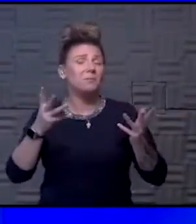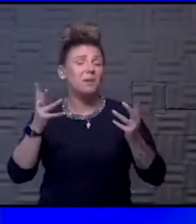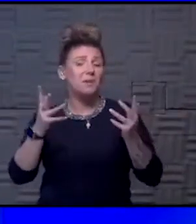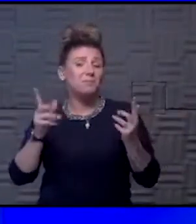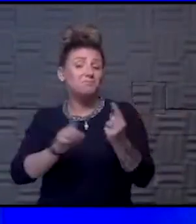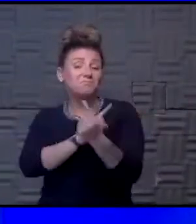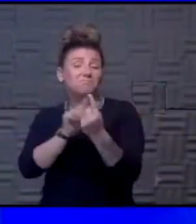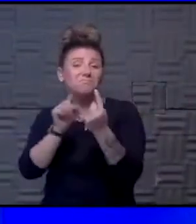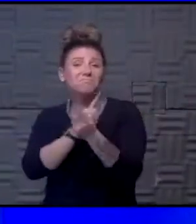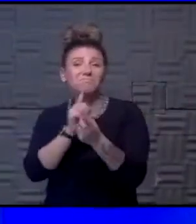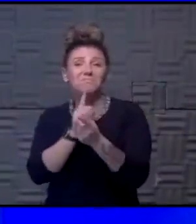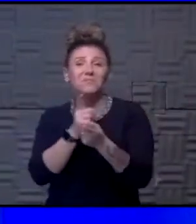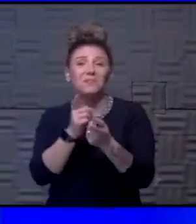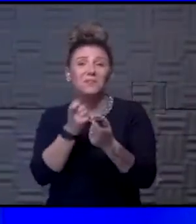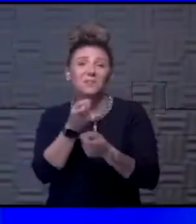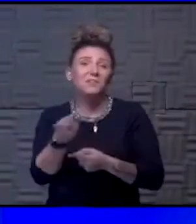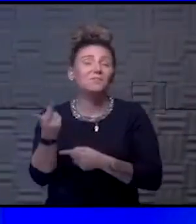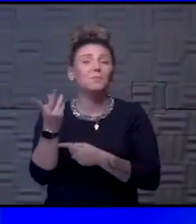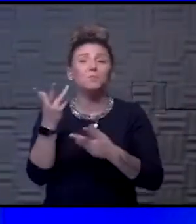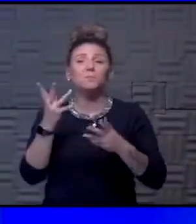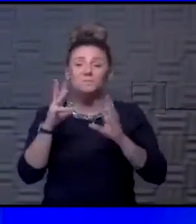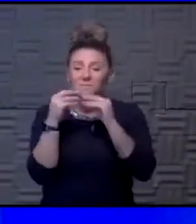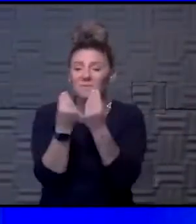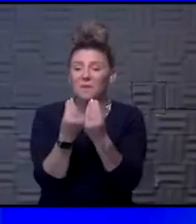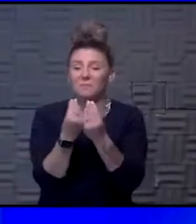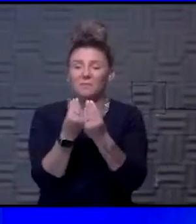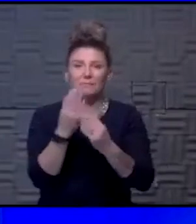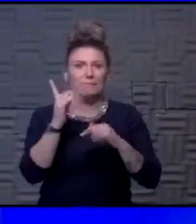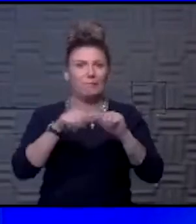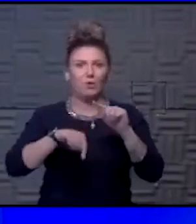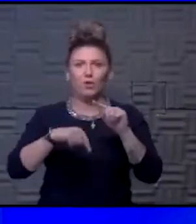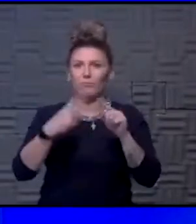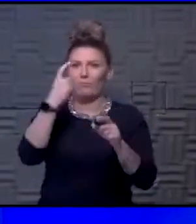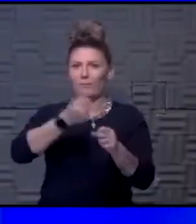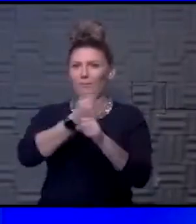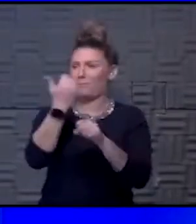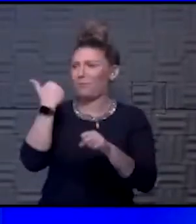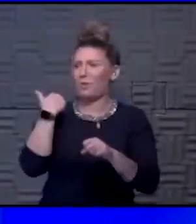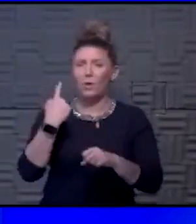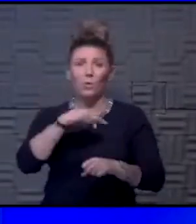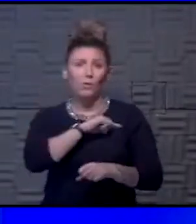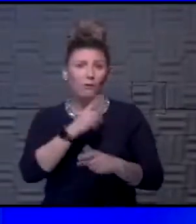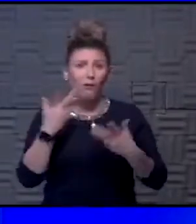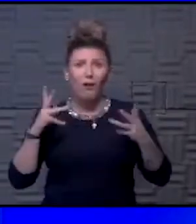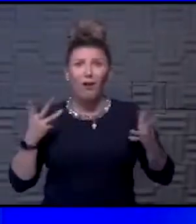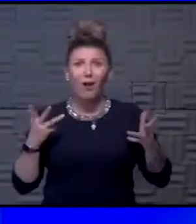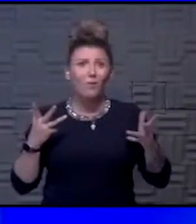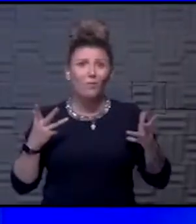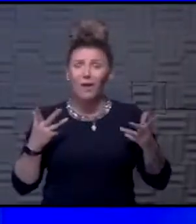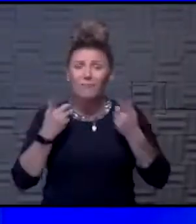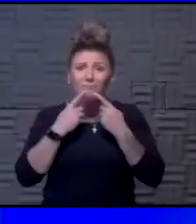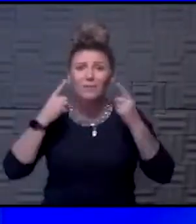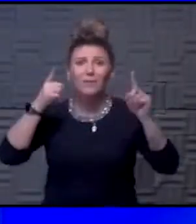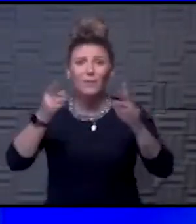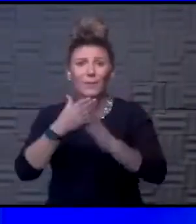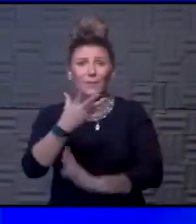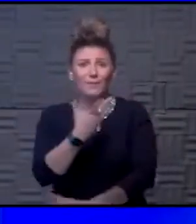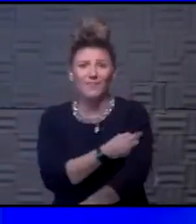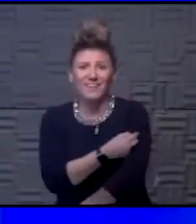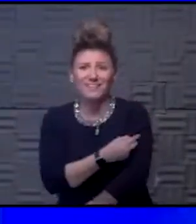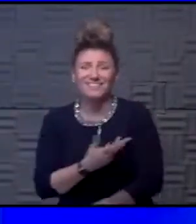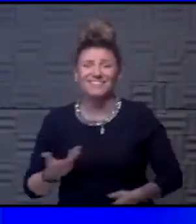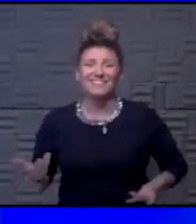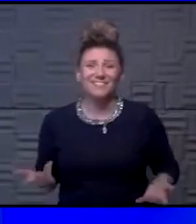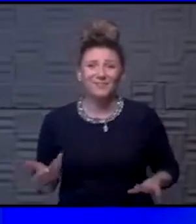some relatives that they were unable to a year ago. So we are already a light years ahead of where we were because of vaccination. So through vaccination,